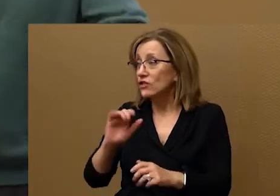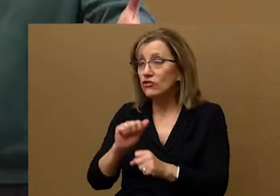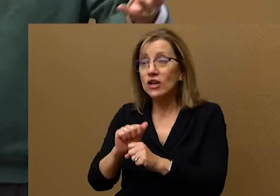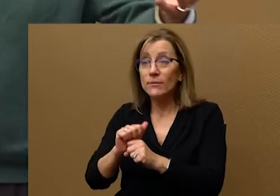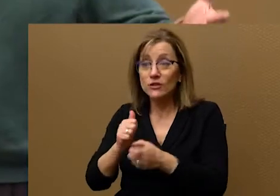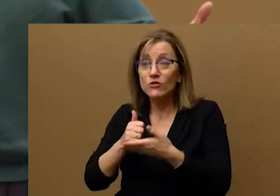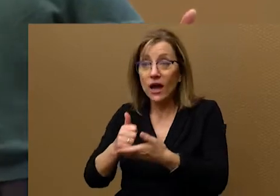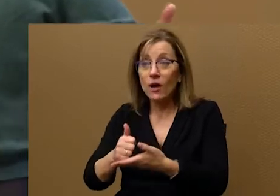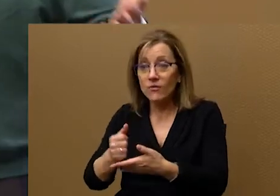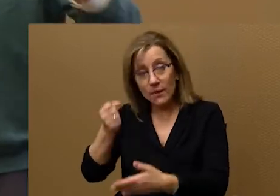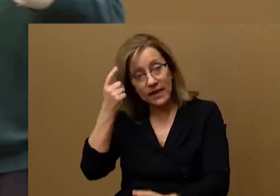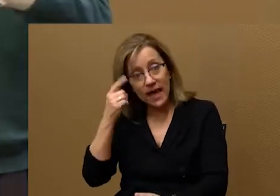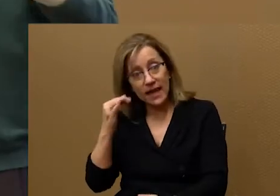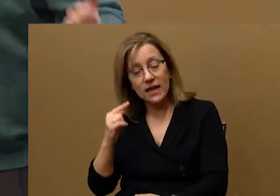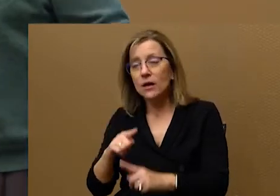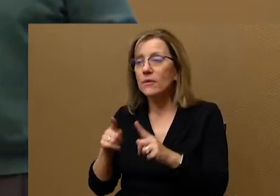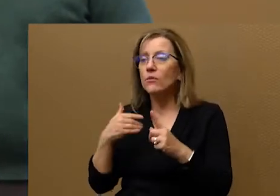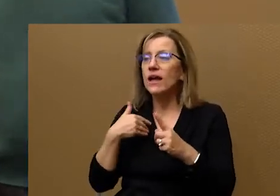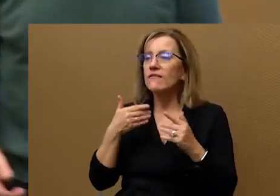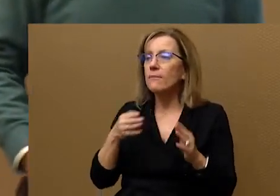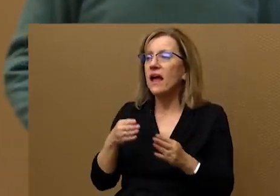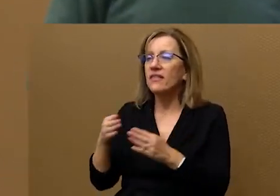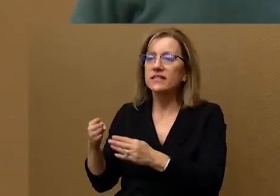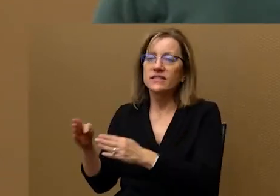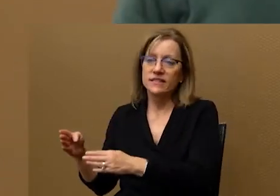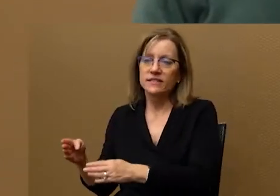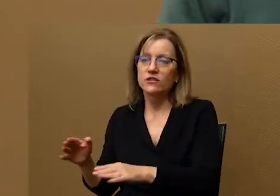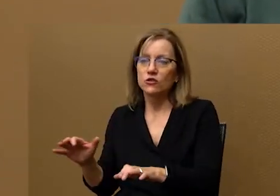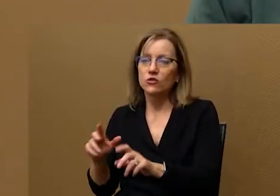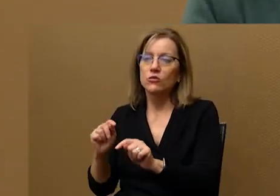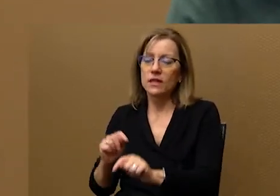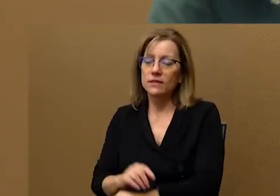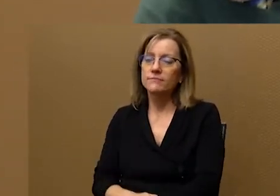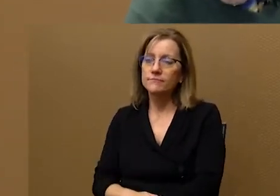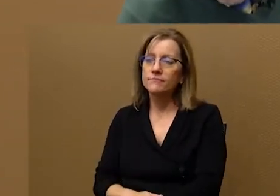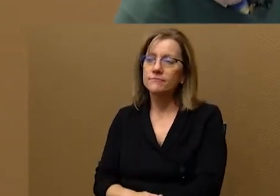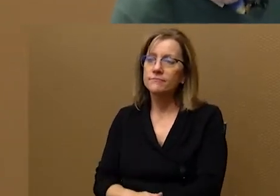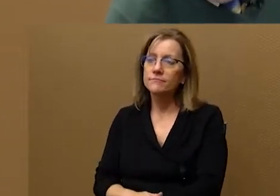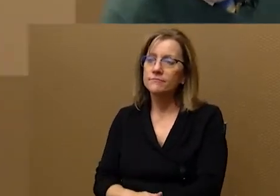But we have this method, and we have other methods.